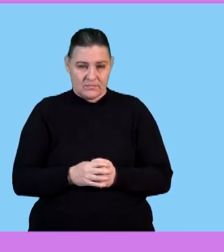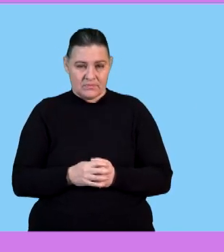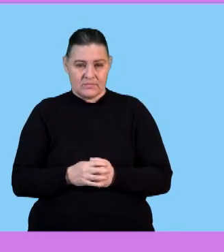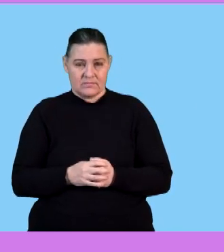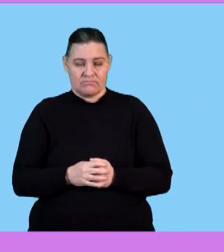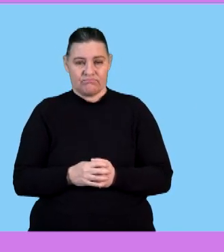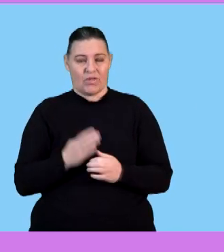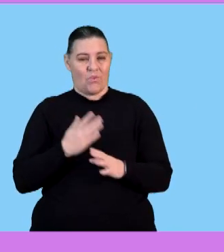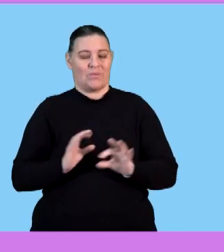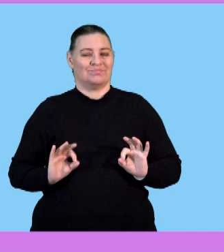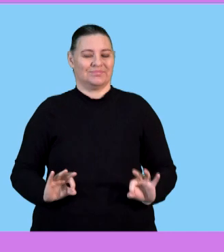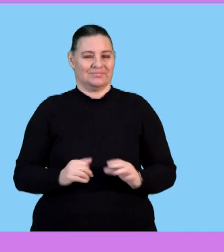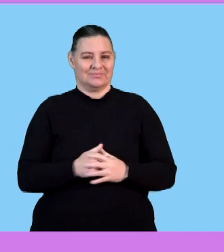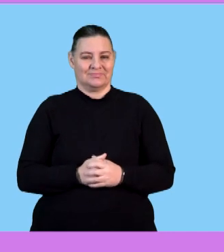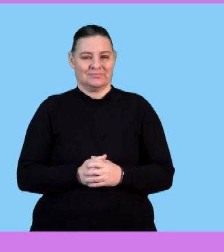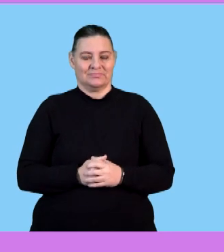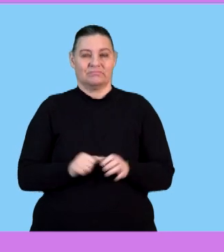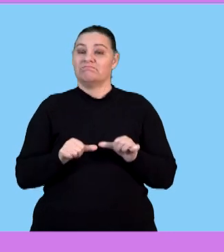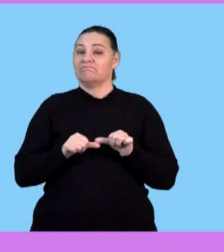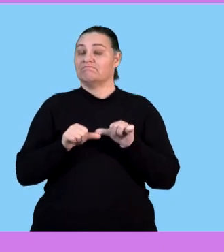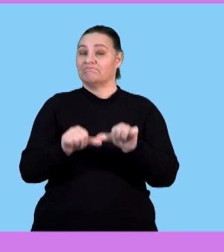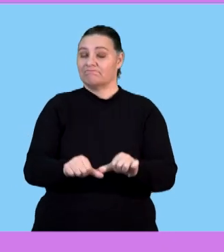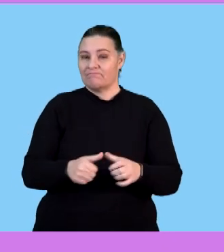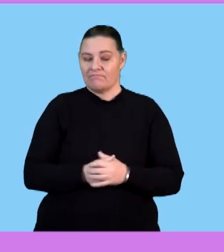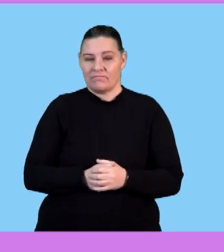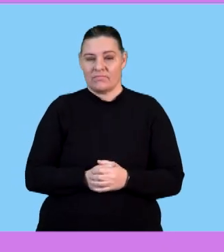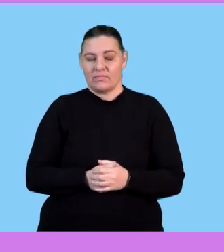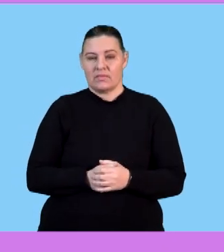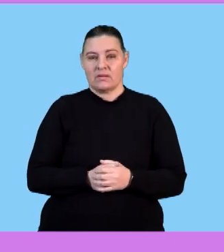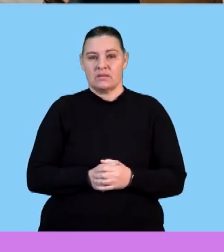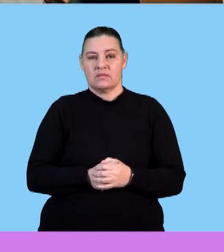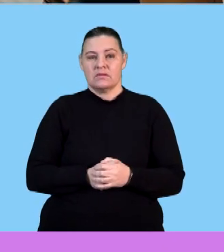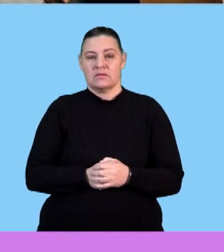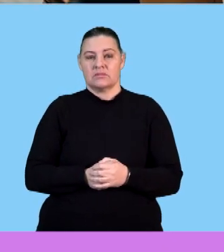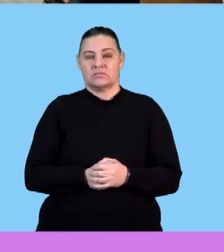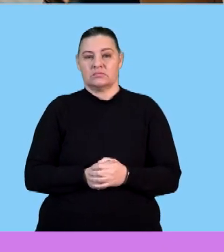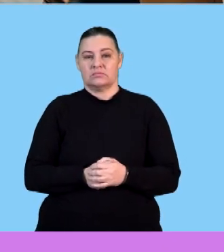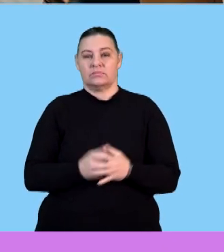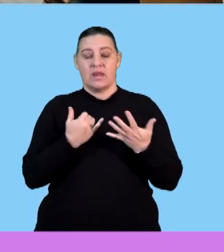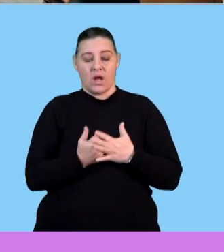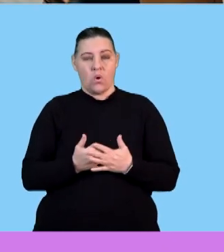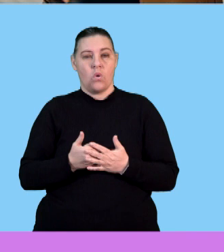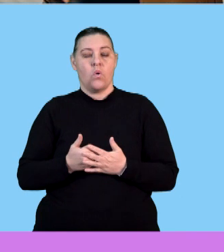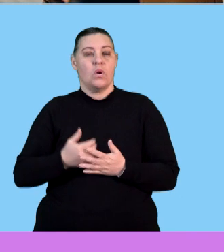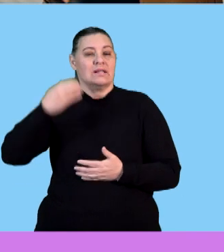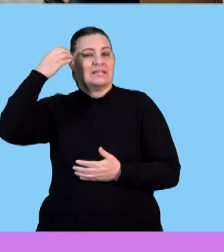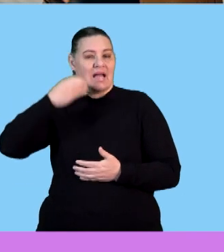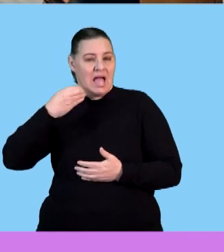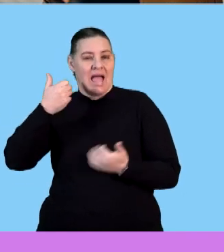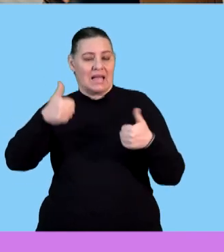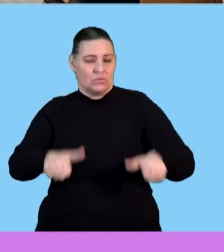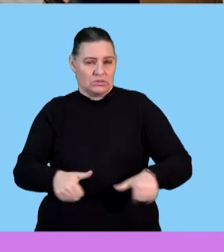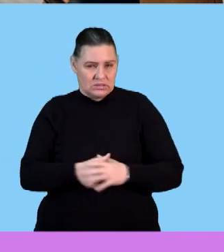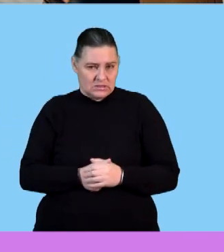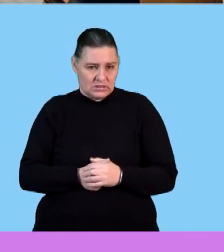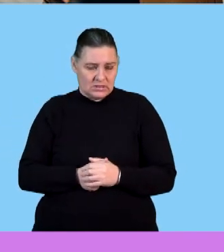work. Let's push along. So the next thing we talk is phone accounts. Phone accounts usually